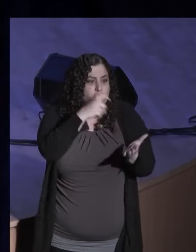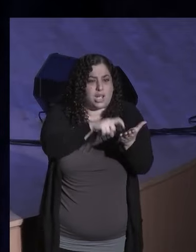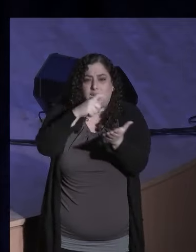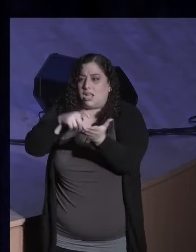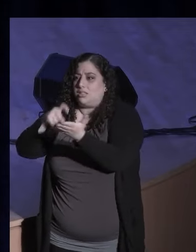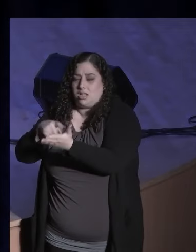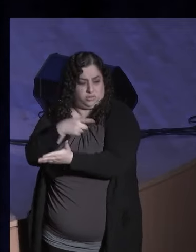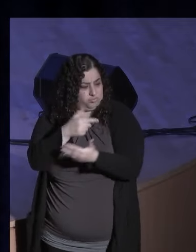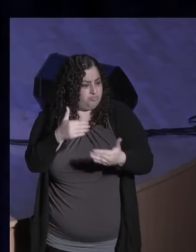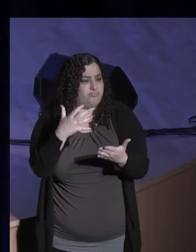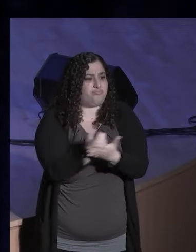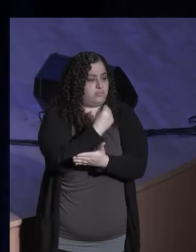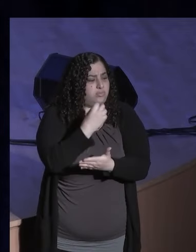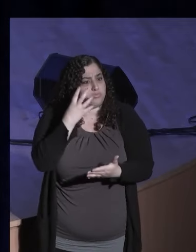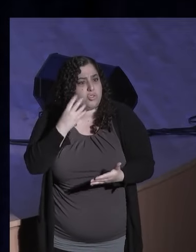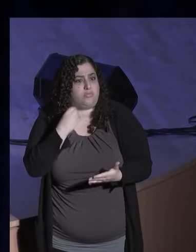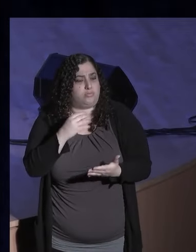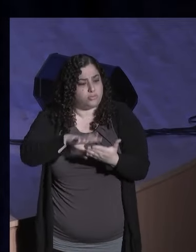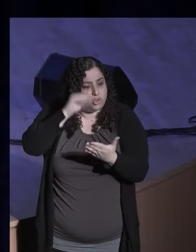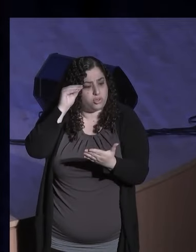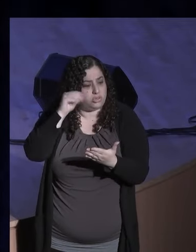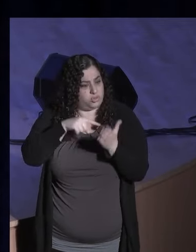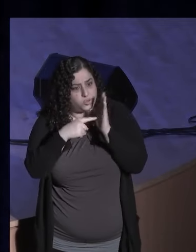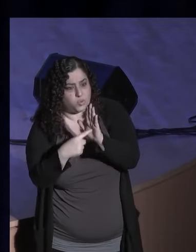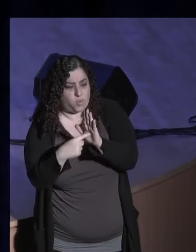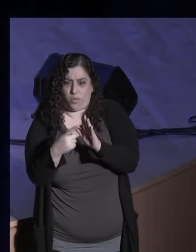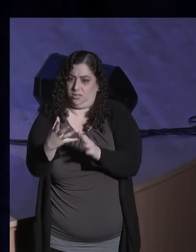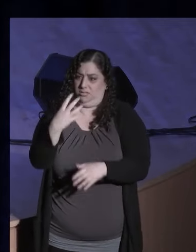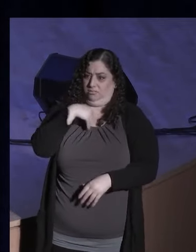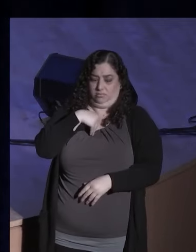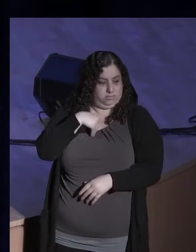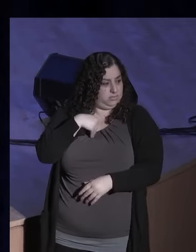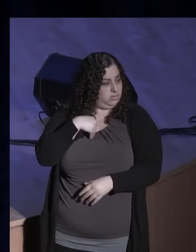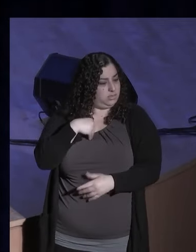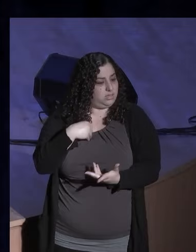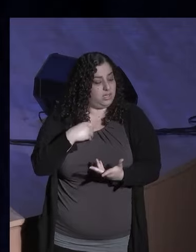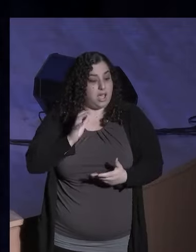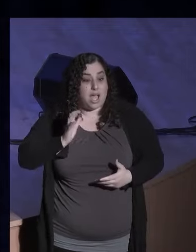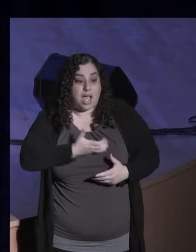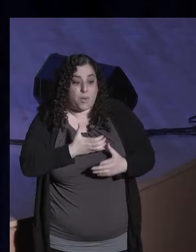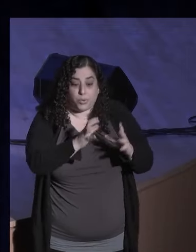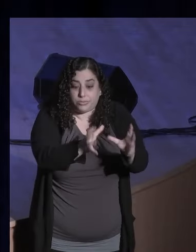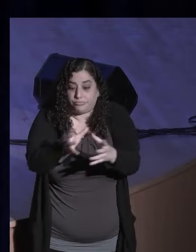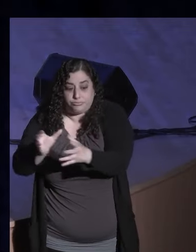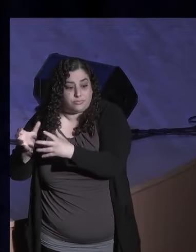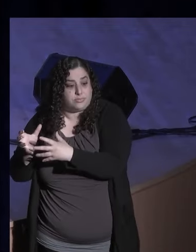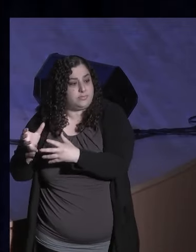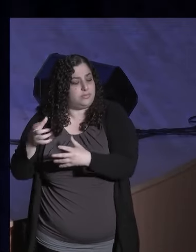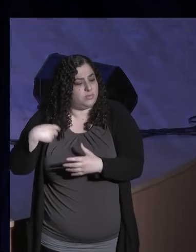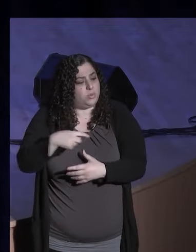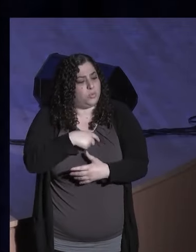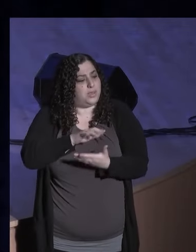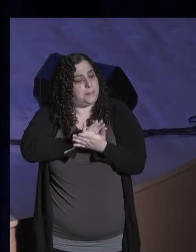products from many cultures and groups of people that make up the United States of America, that make up the diversity of who we are